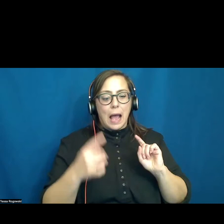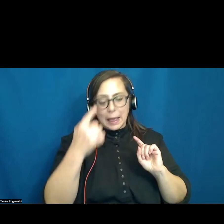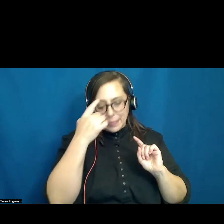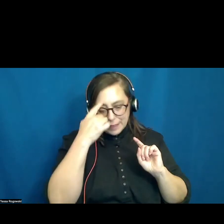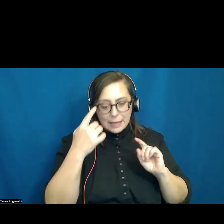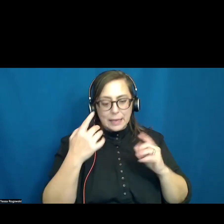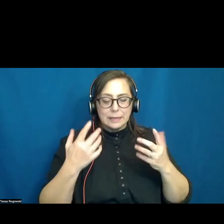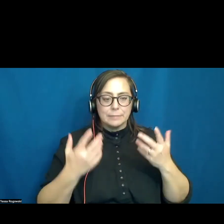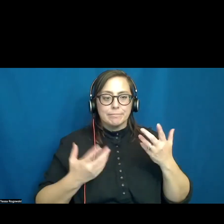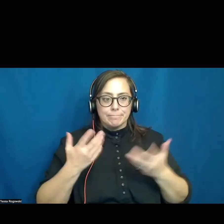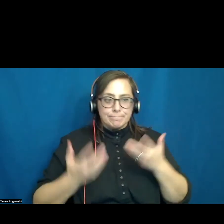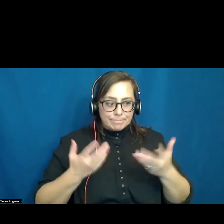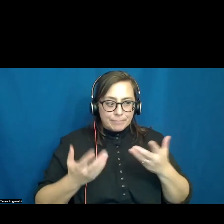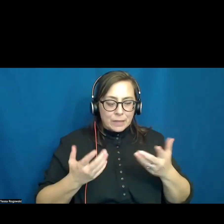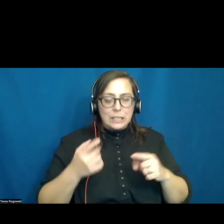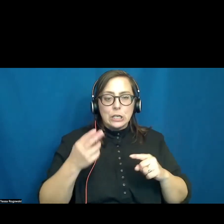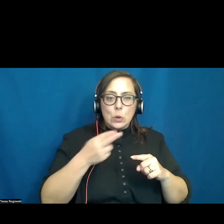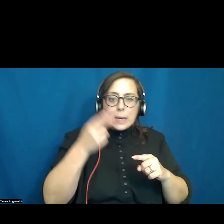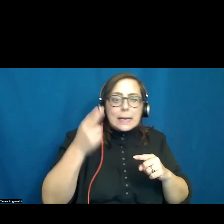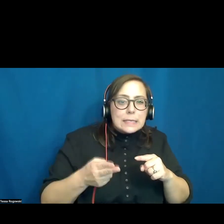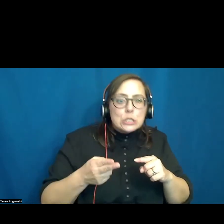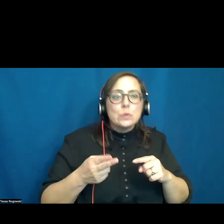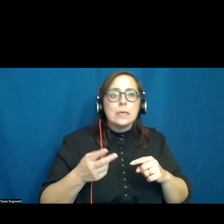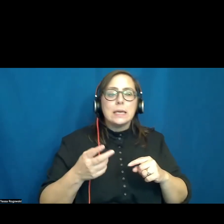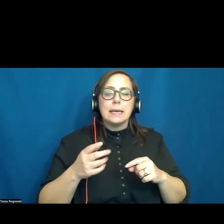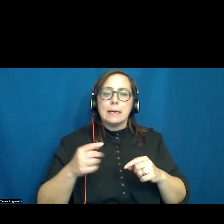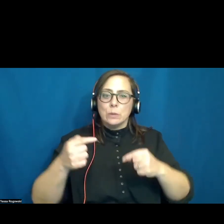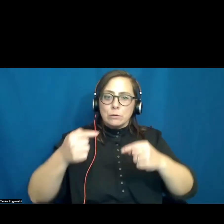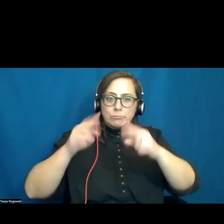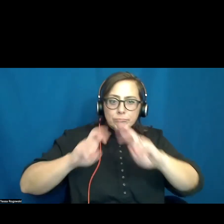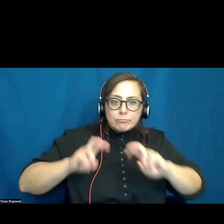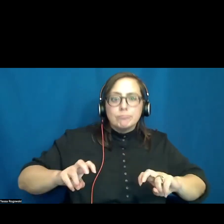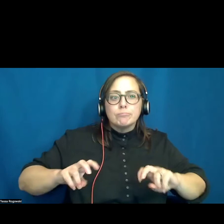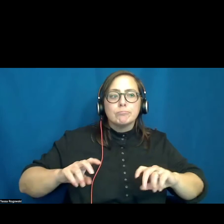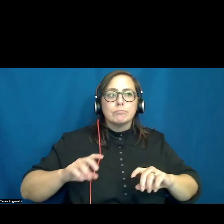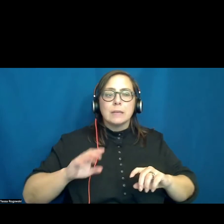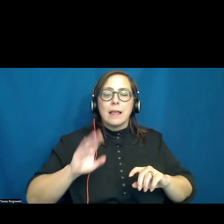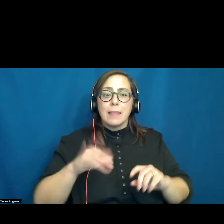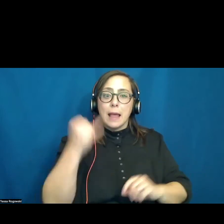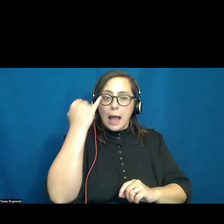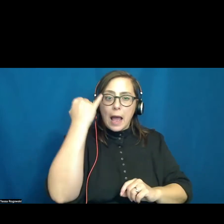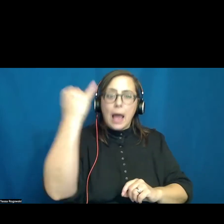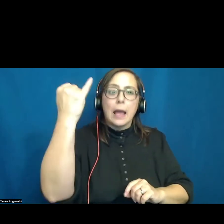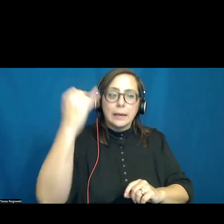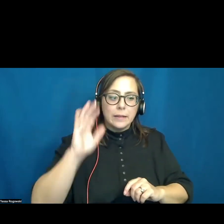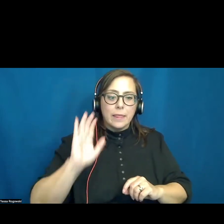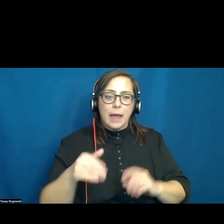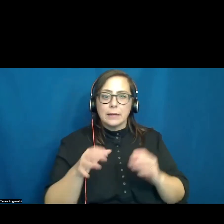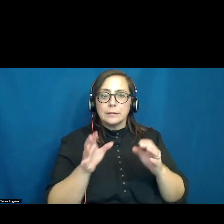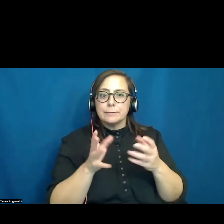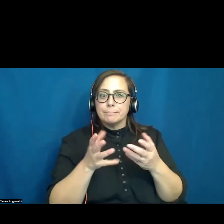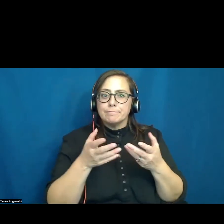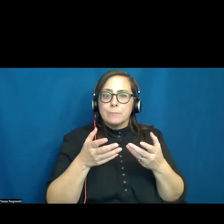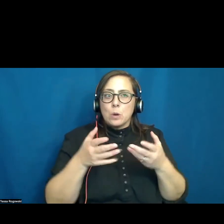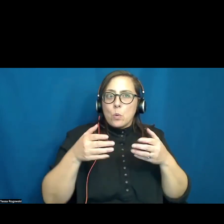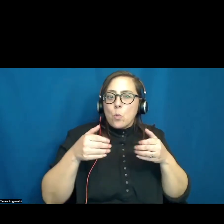cursory history to trace back, like where this idea comes from, or this trope develops, is, I